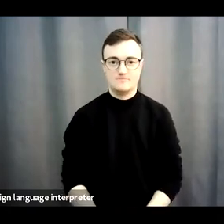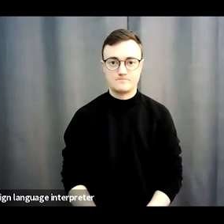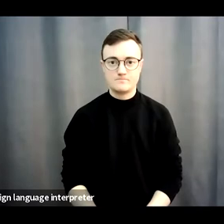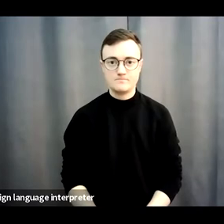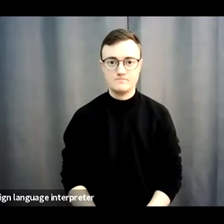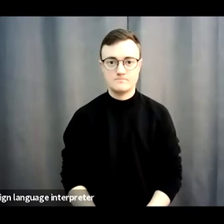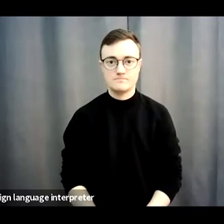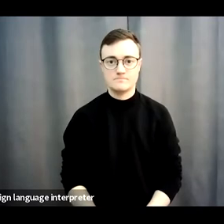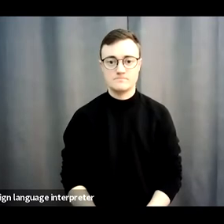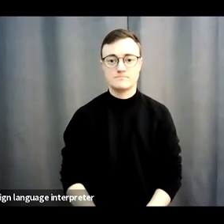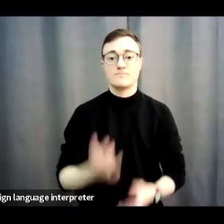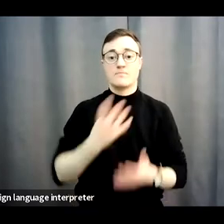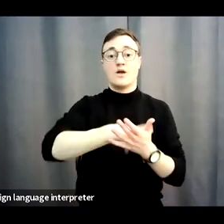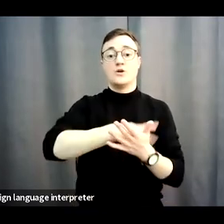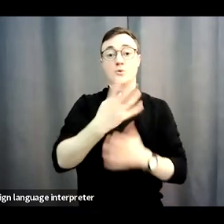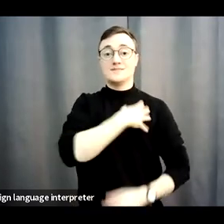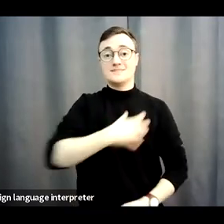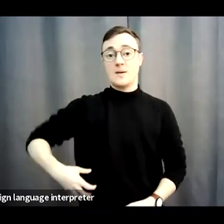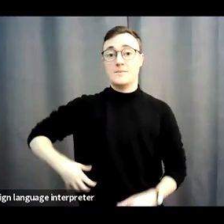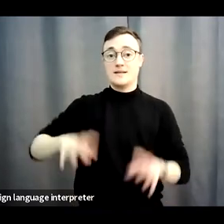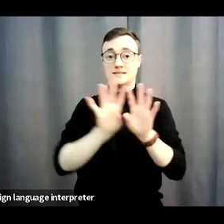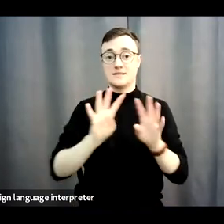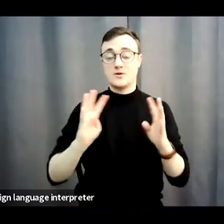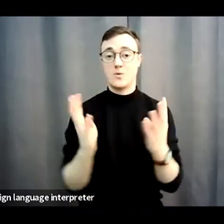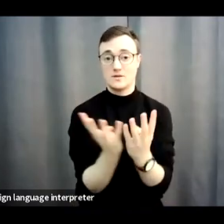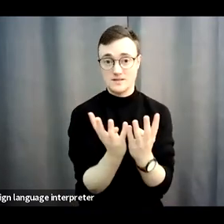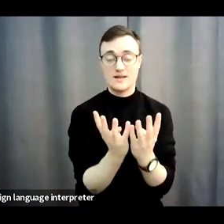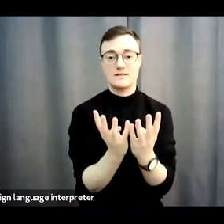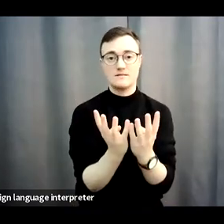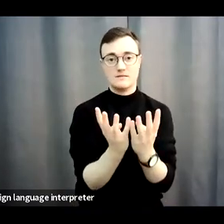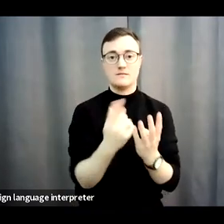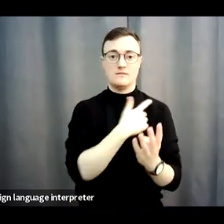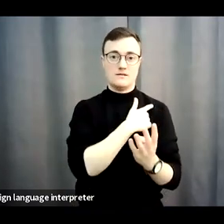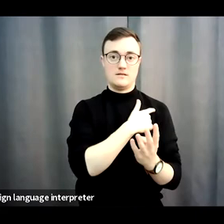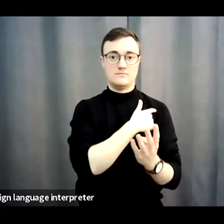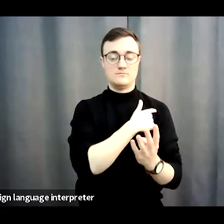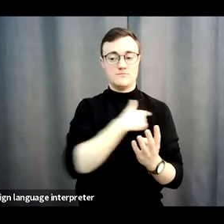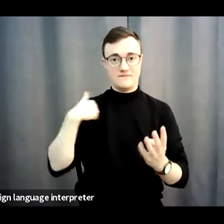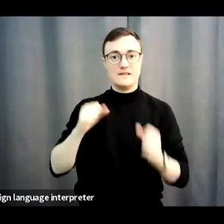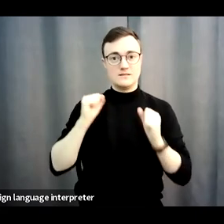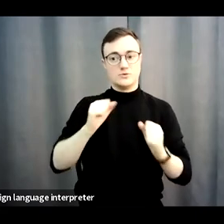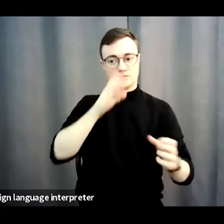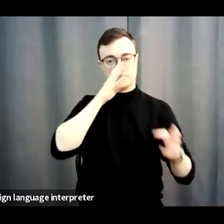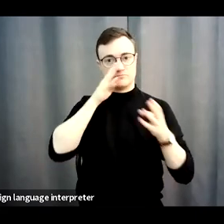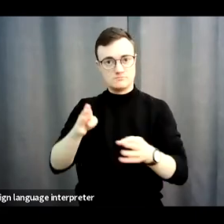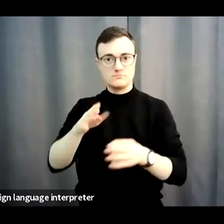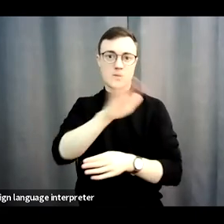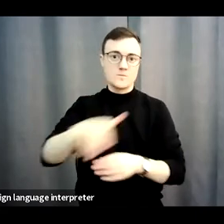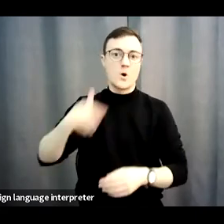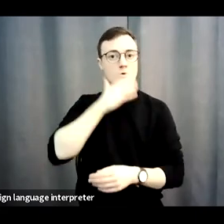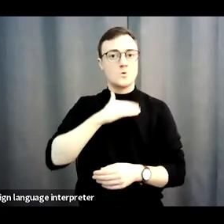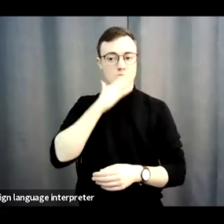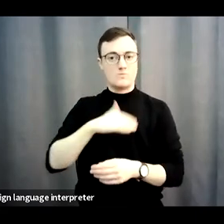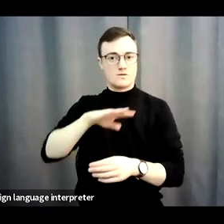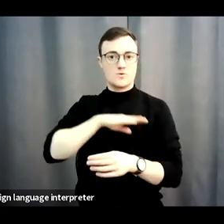Nordic Council of Ministers, the child and youth perspective is a cross-cutting theme that we